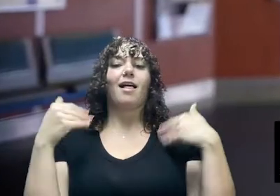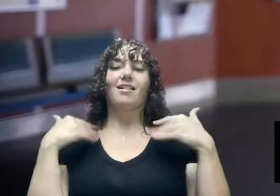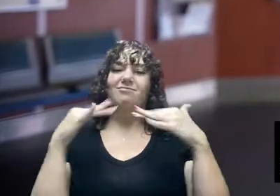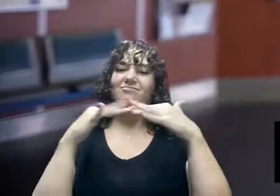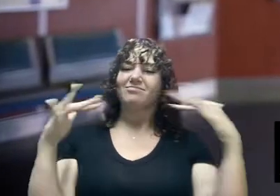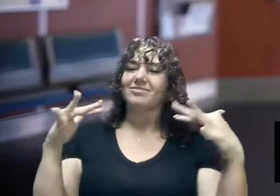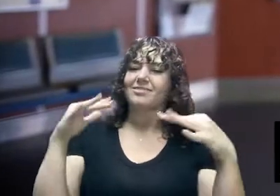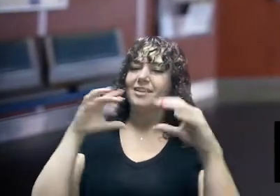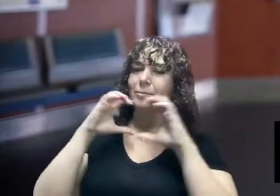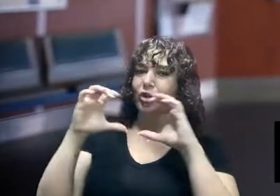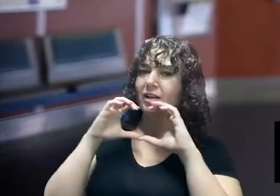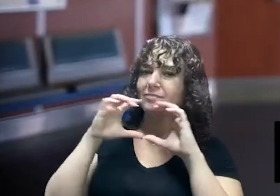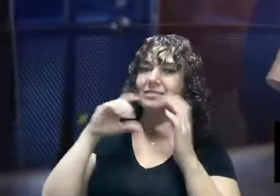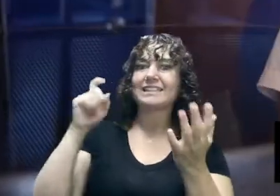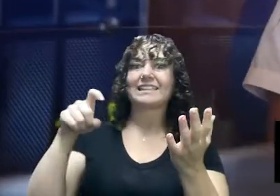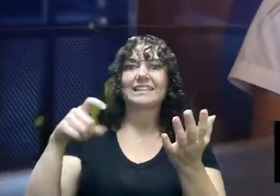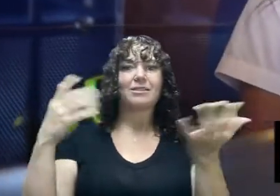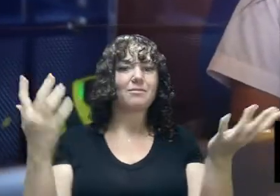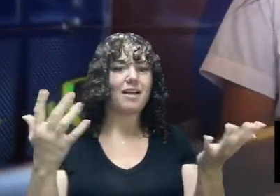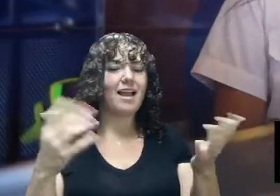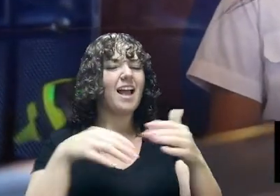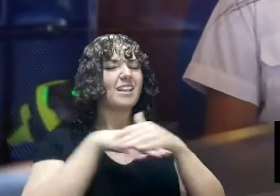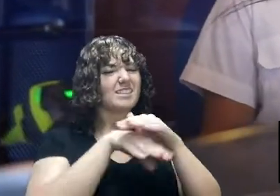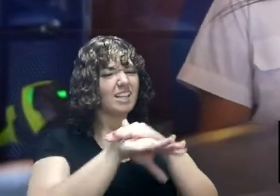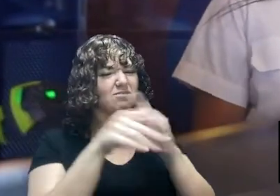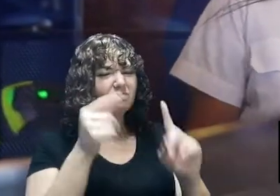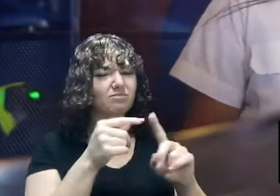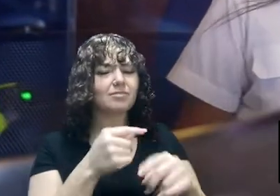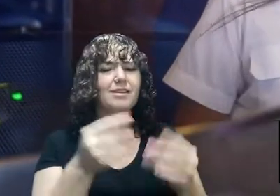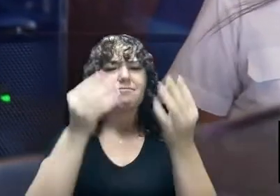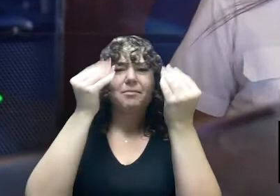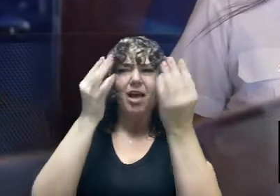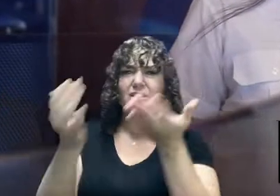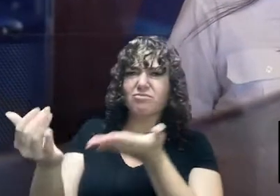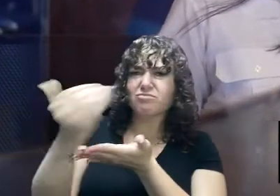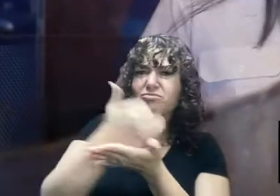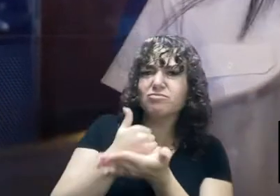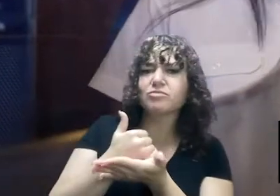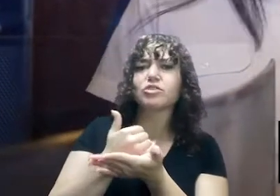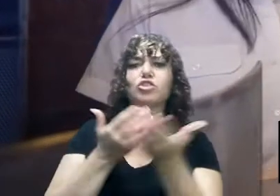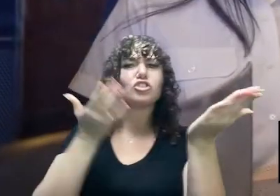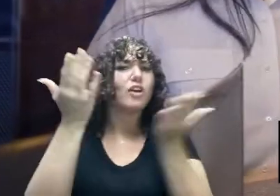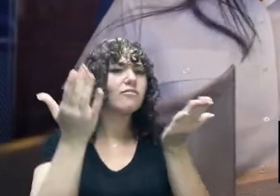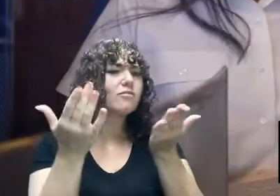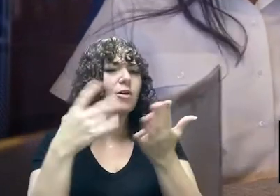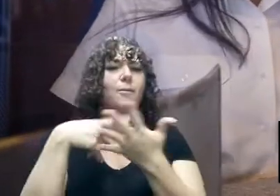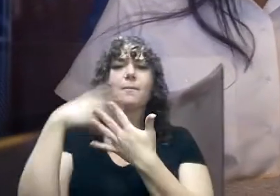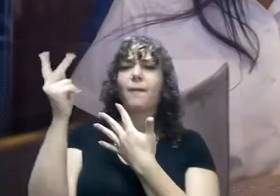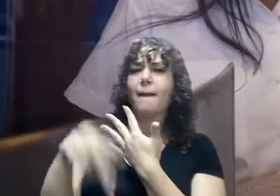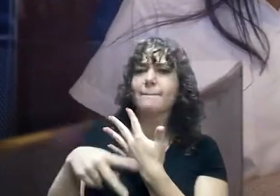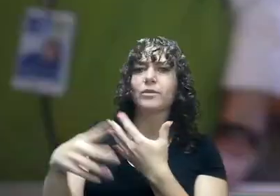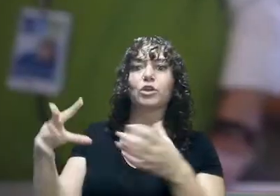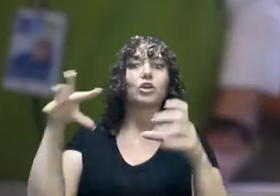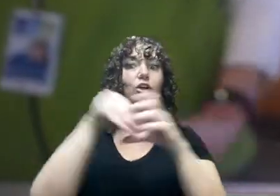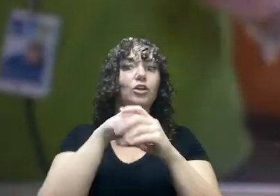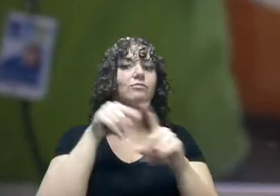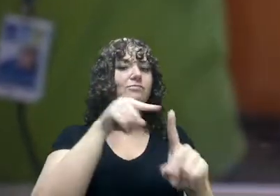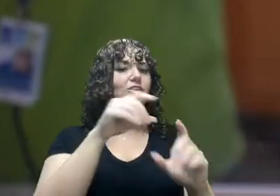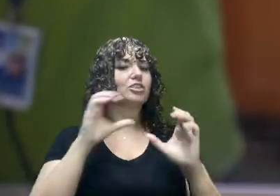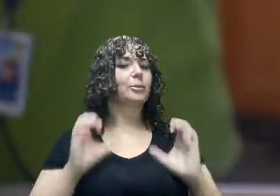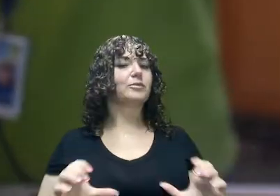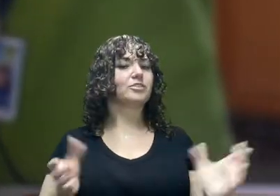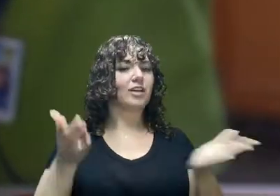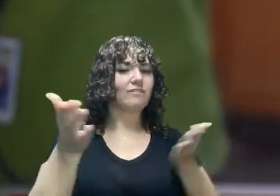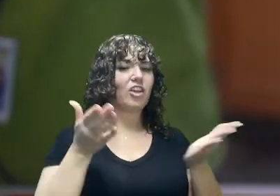with diverse communication needs have equitable access to all information within all services and programs, including customer